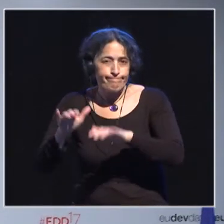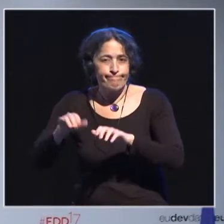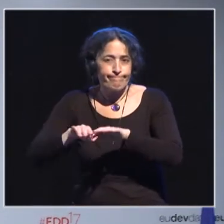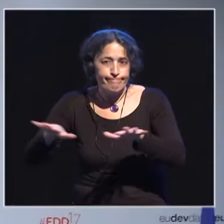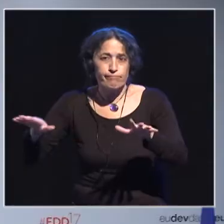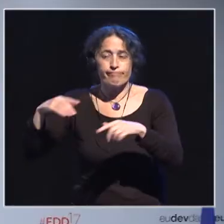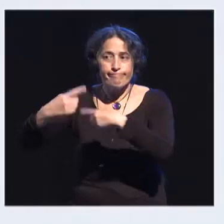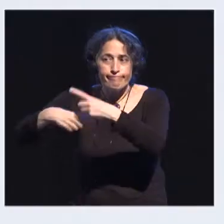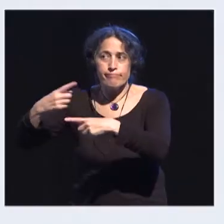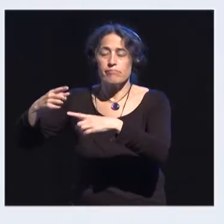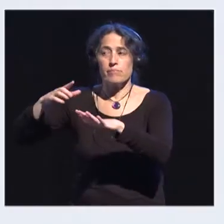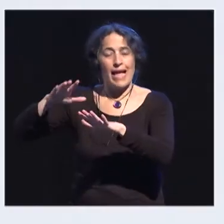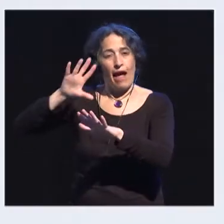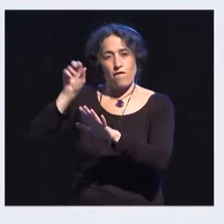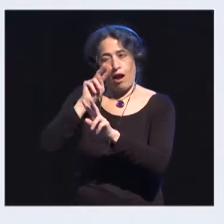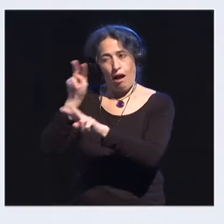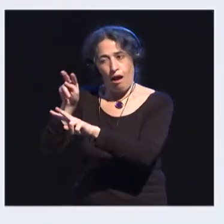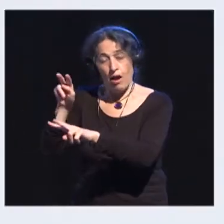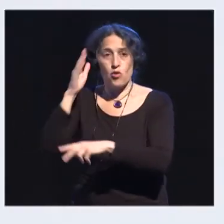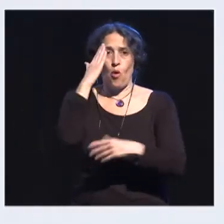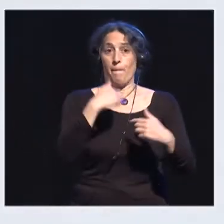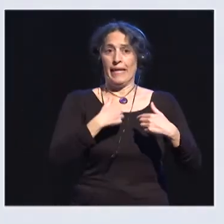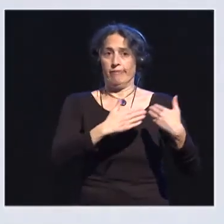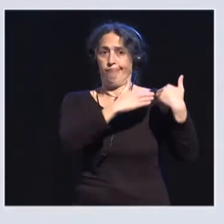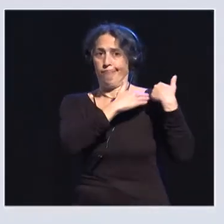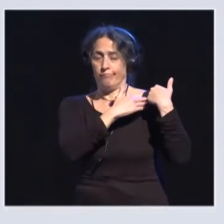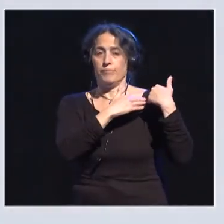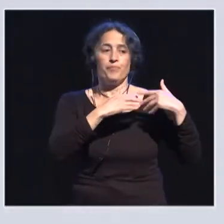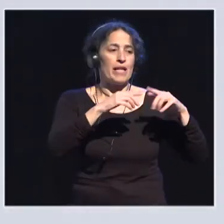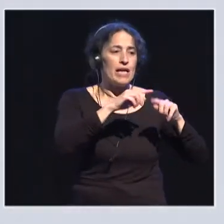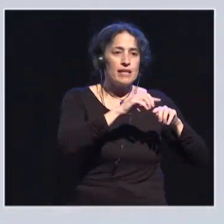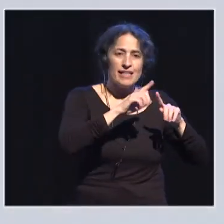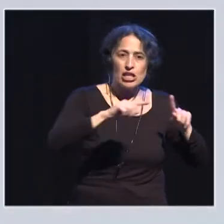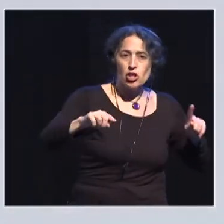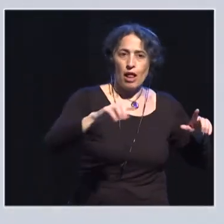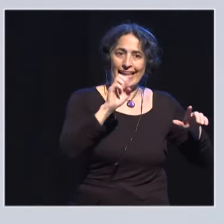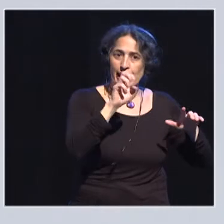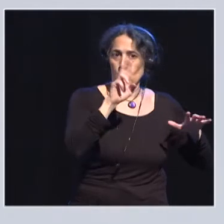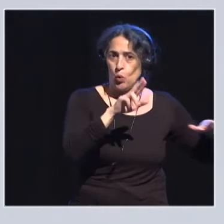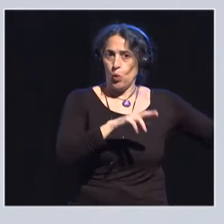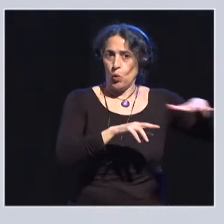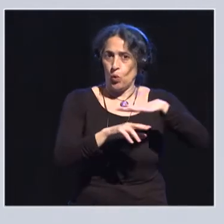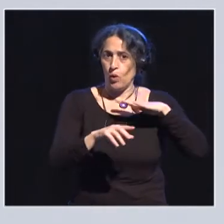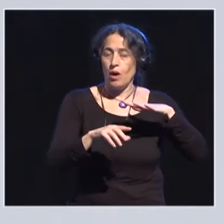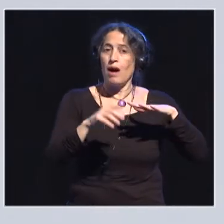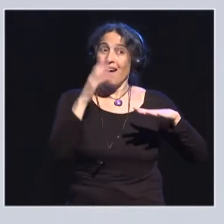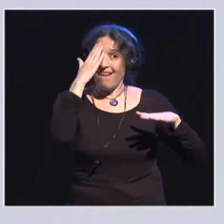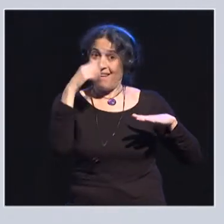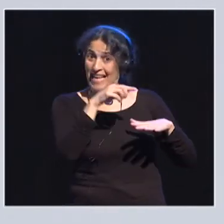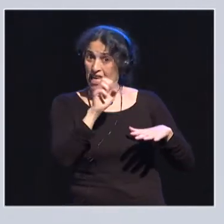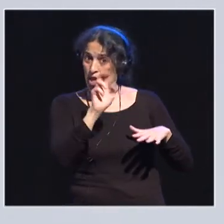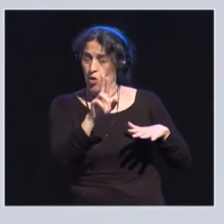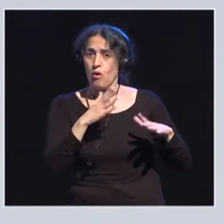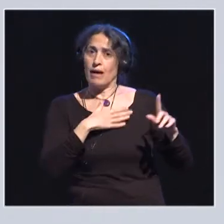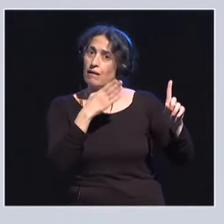market in the European Union, which does not exist. Instead to have huge single market with 500 million